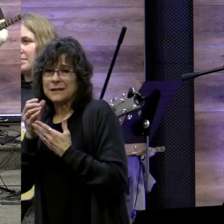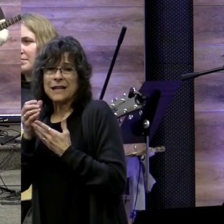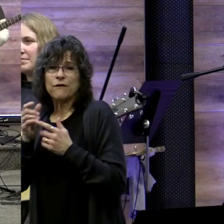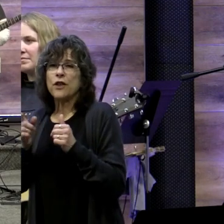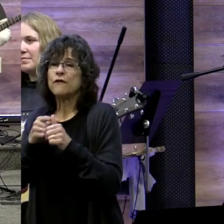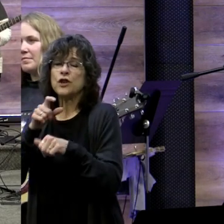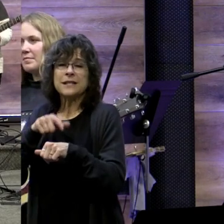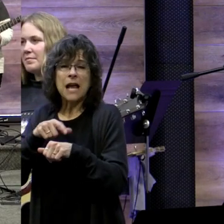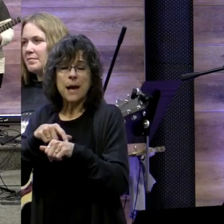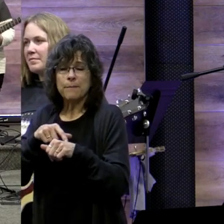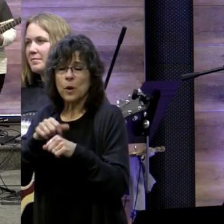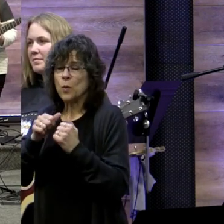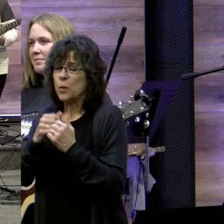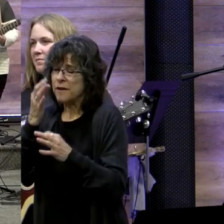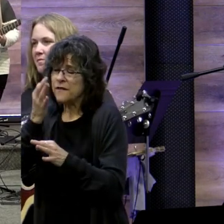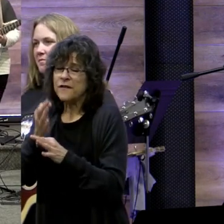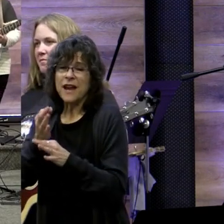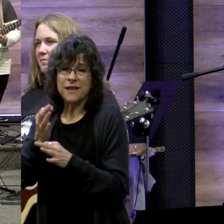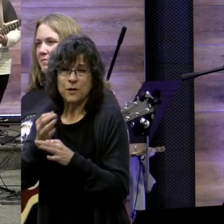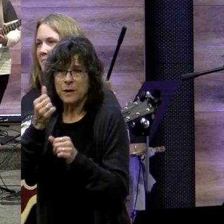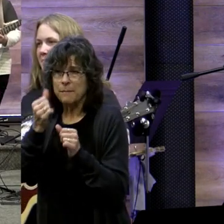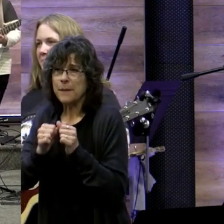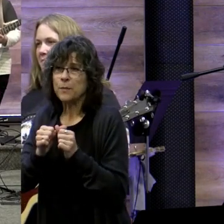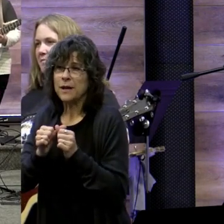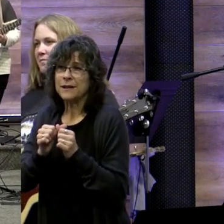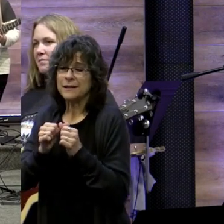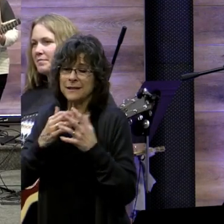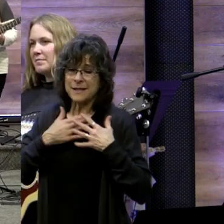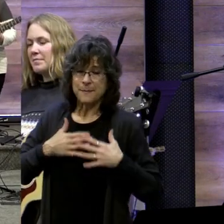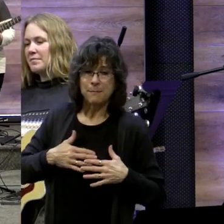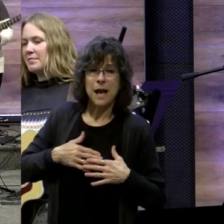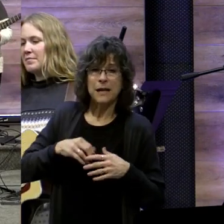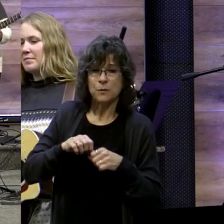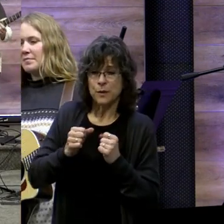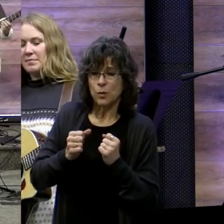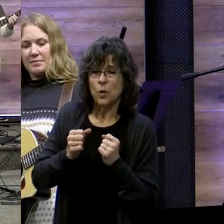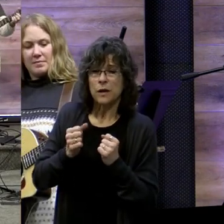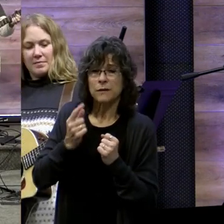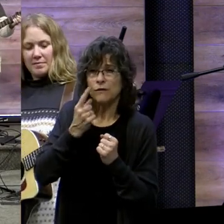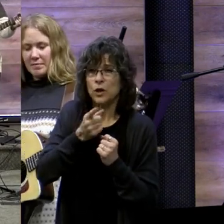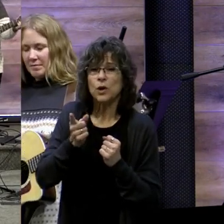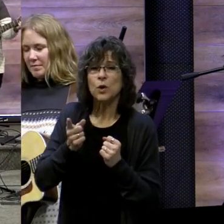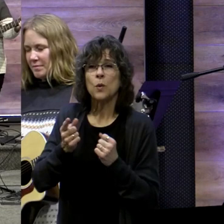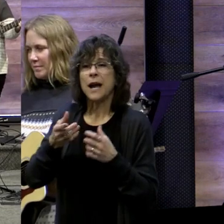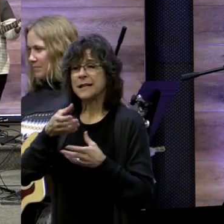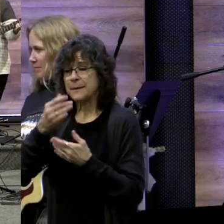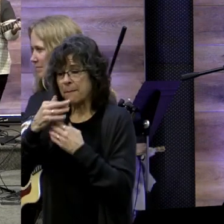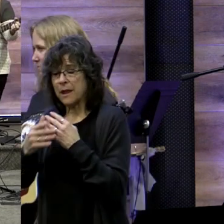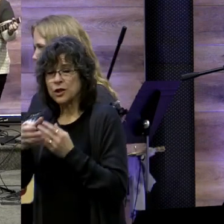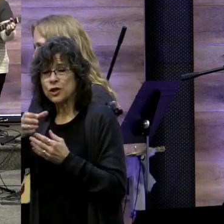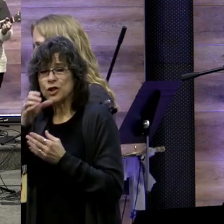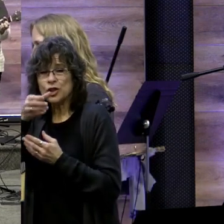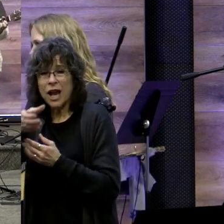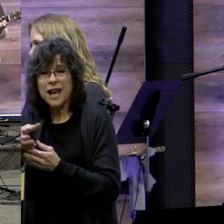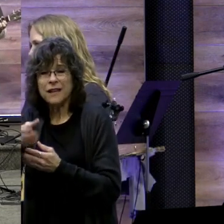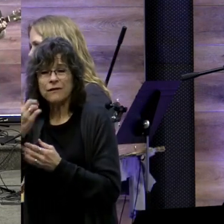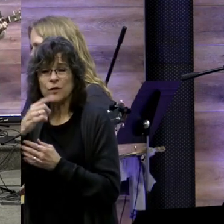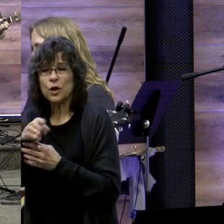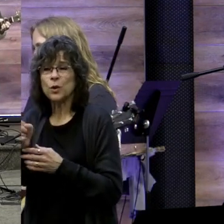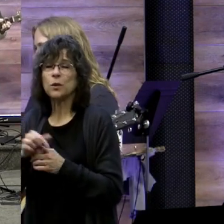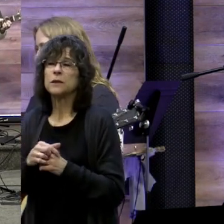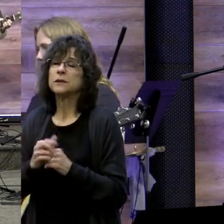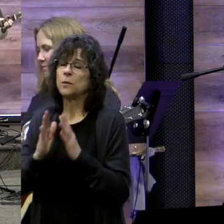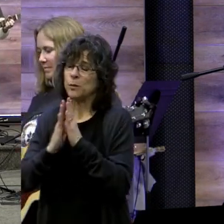remembering Jesus' body broken for you and his blood shed for you. Let's pray. God, thank you for this meal, for what